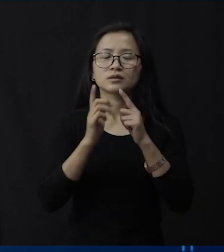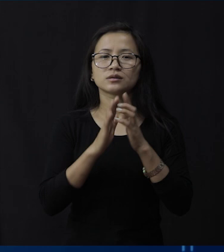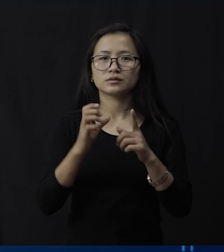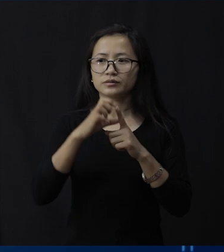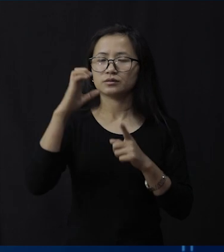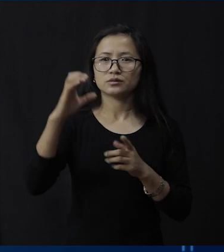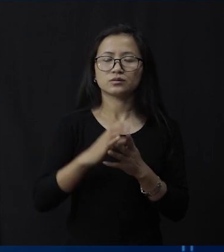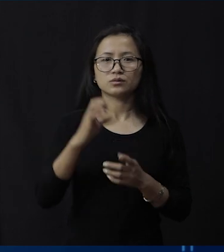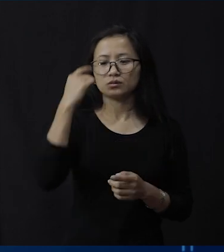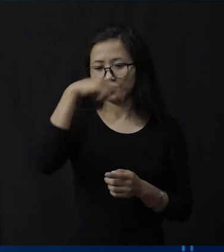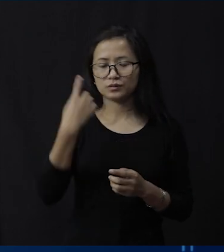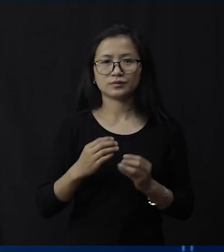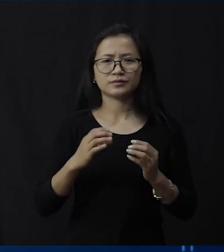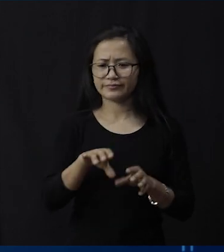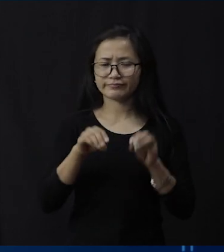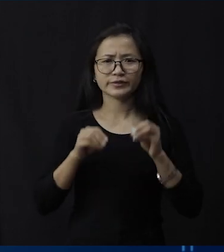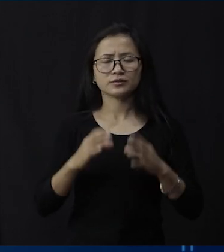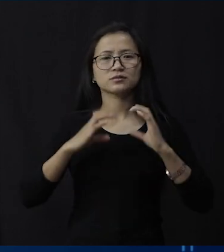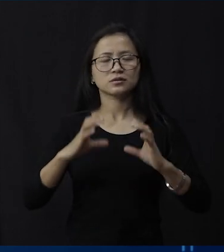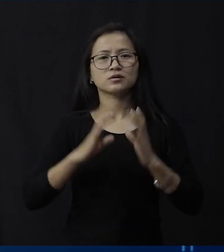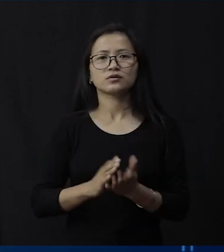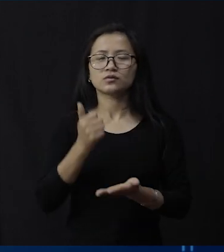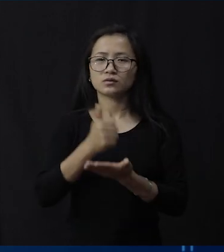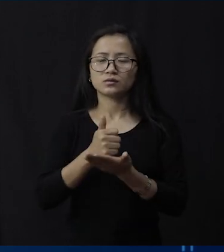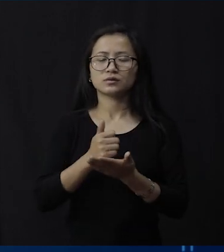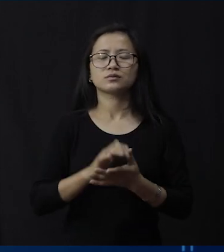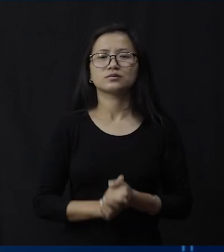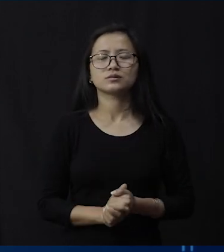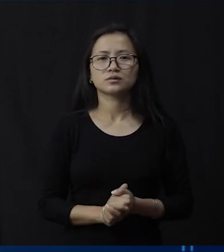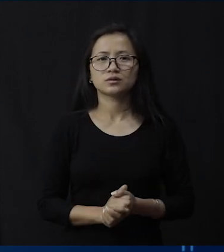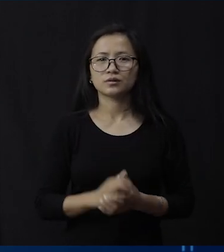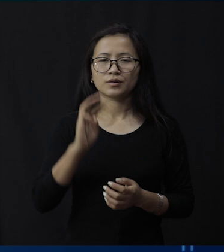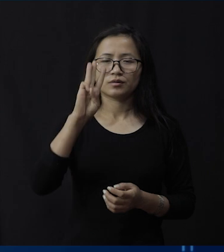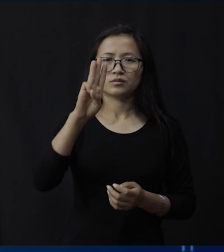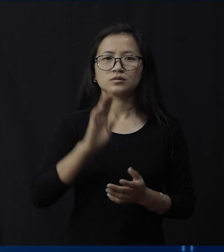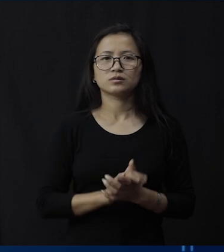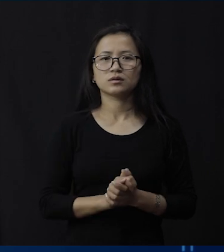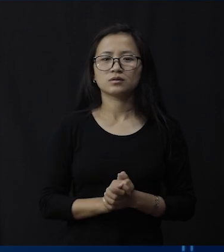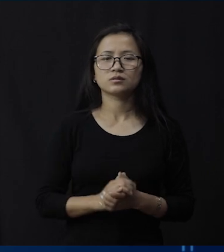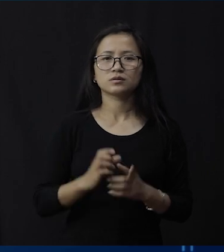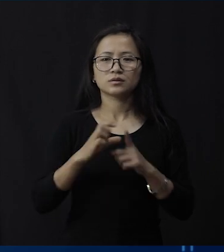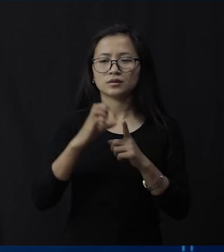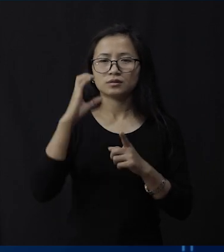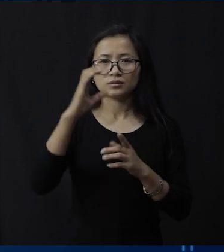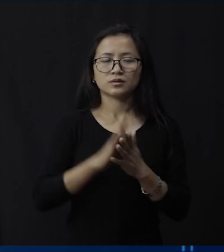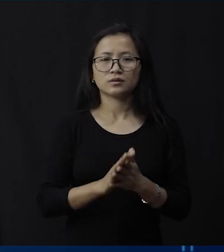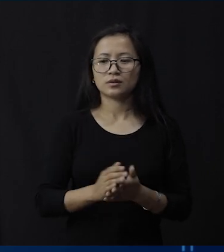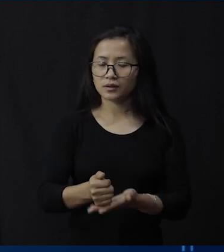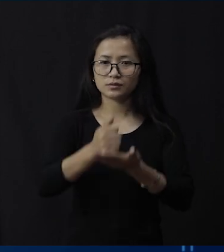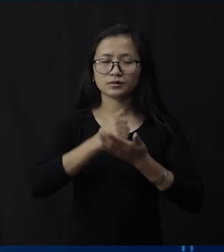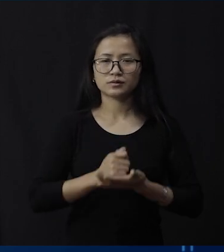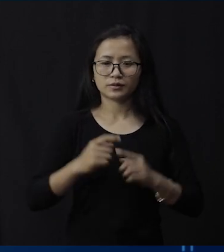is the DC who takes care of law and order. Okay. Then number 3, the DC helps in the election